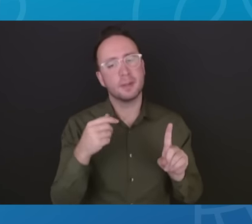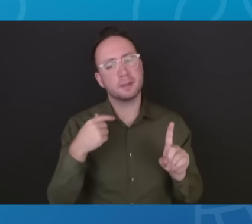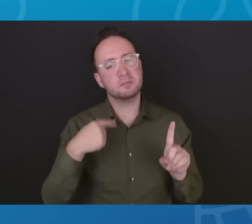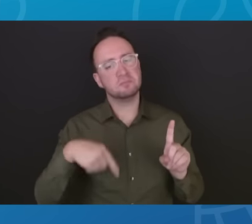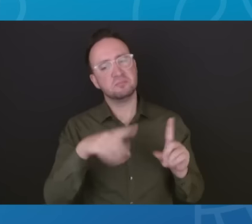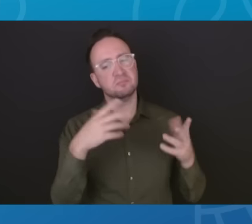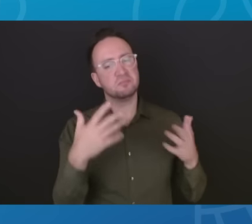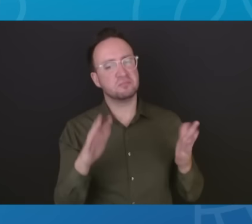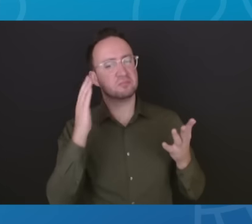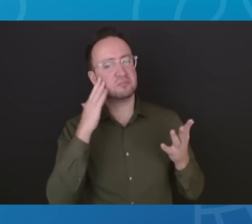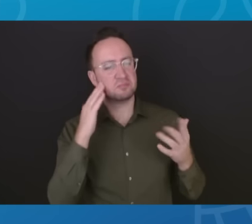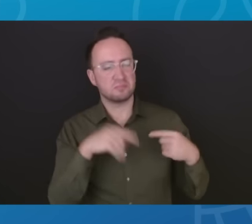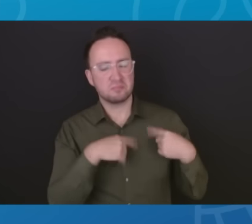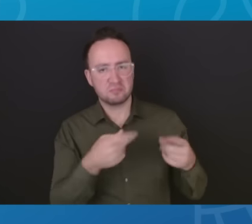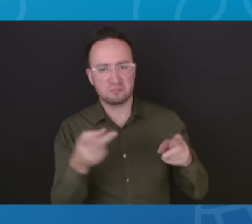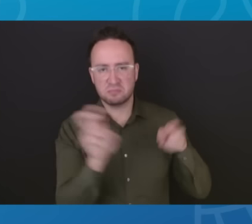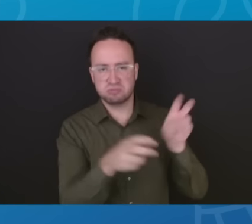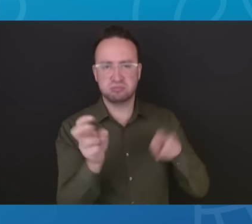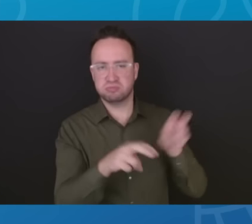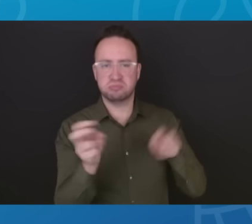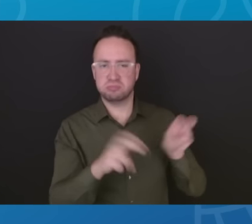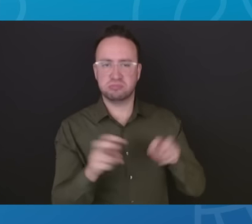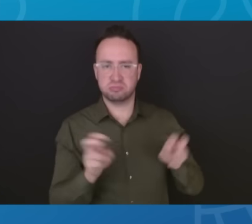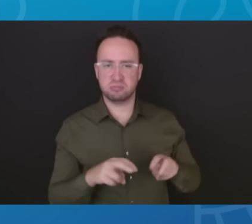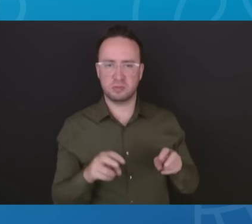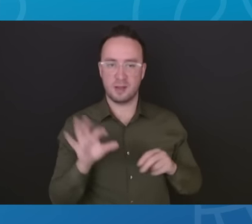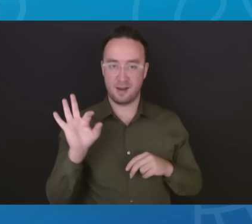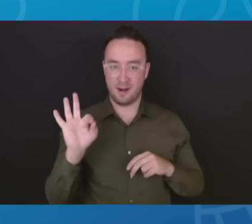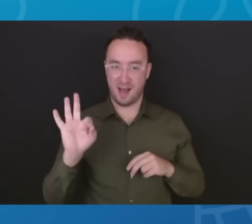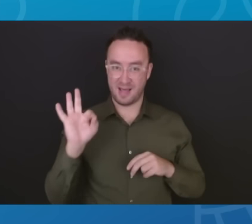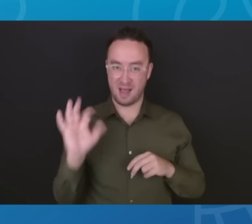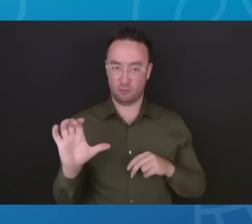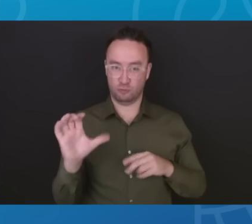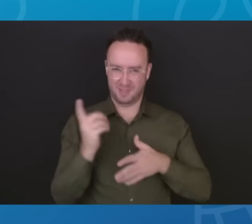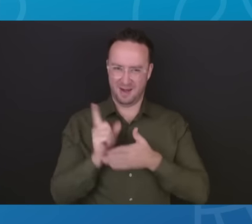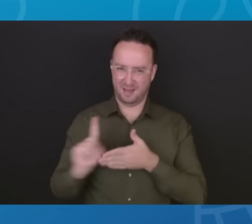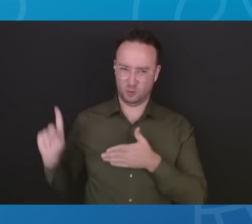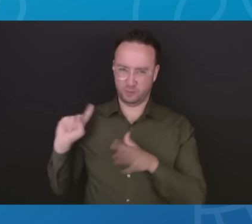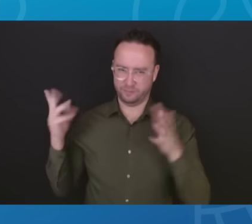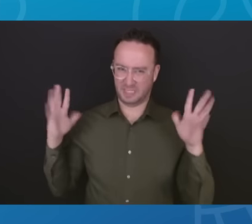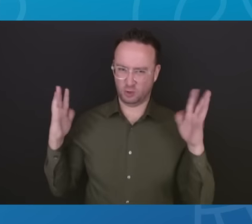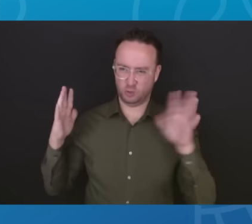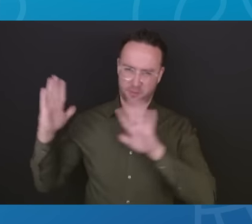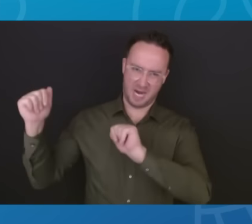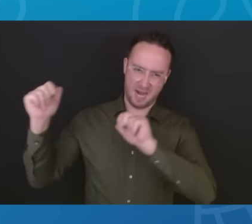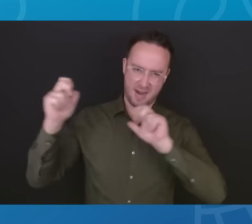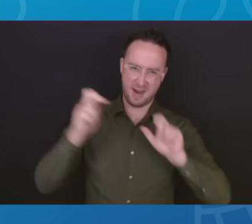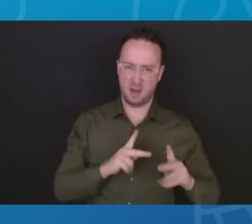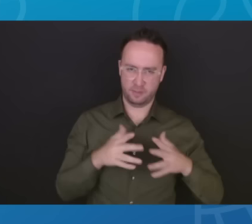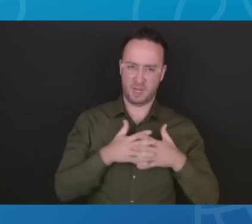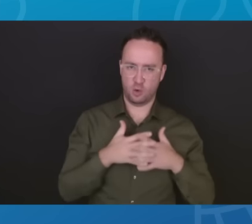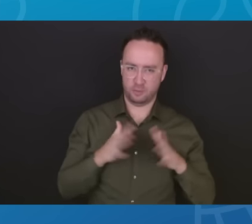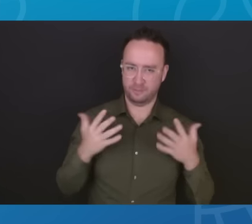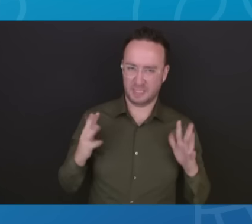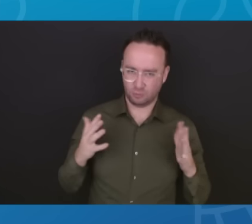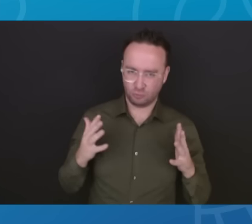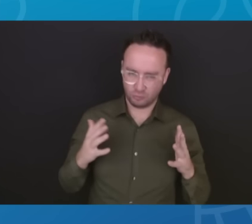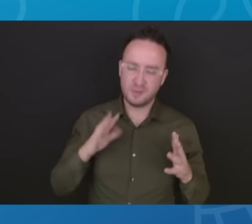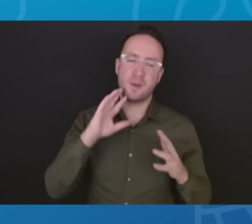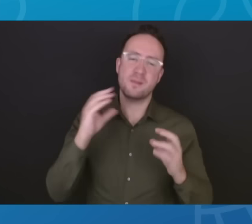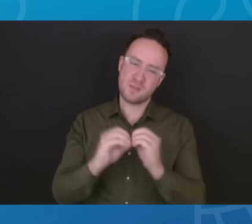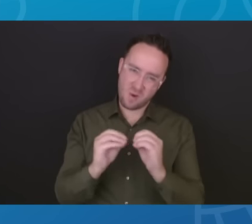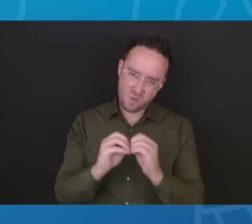to the 900 Americans that have left and their family members that have left on the U.S. organized flights, we know there have been hundreds more that have left on these commercial flights